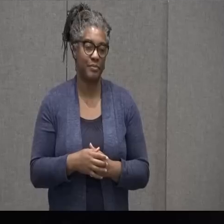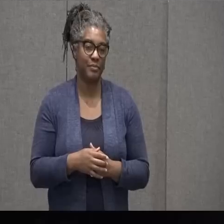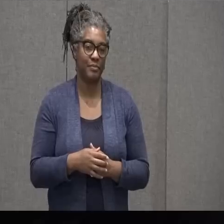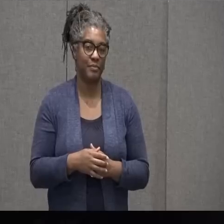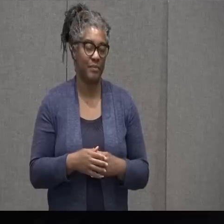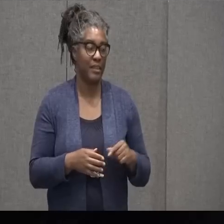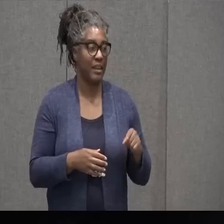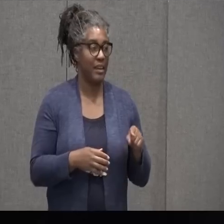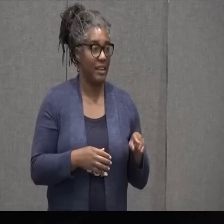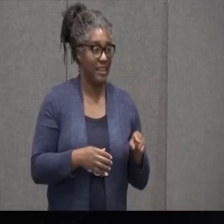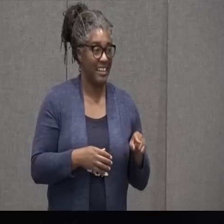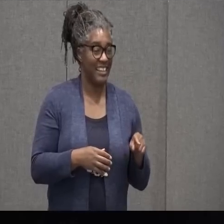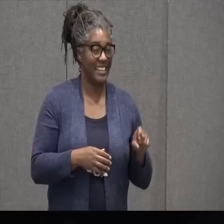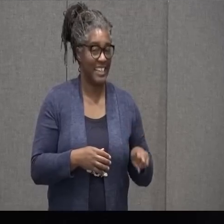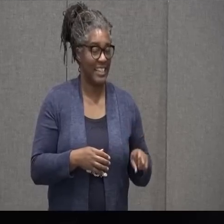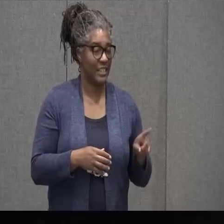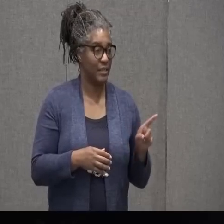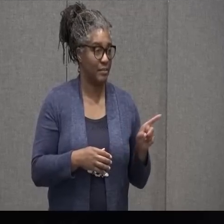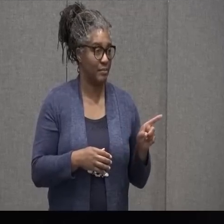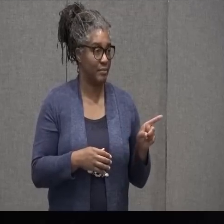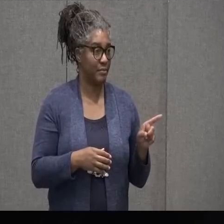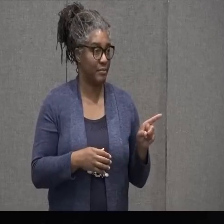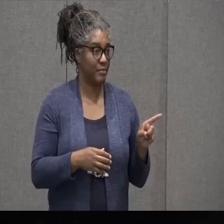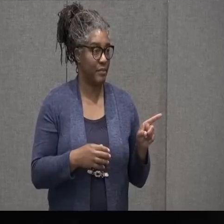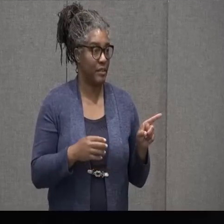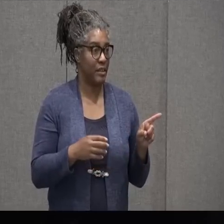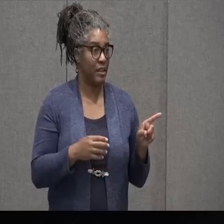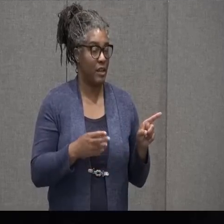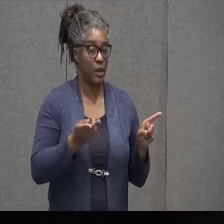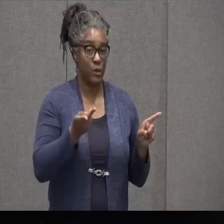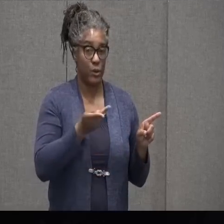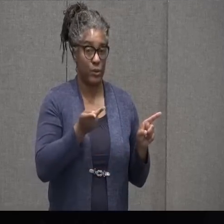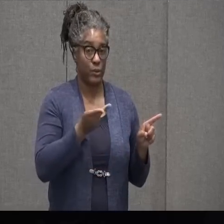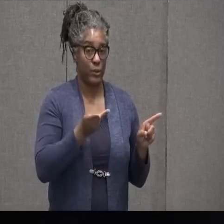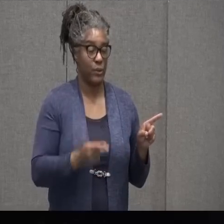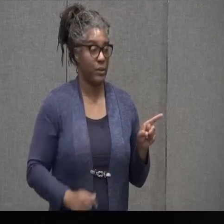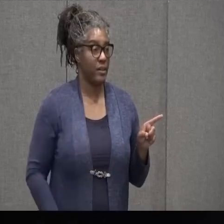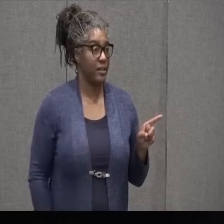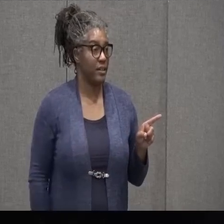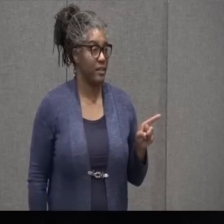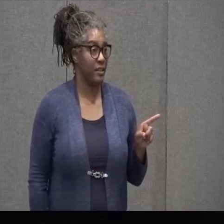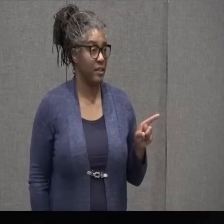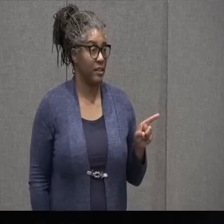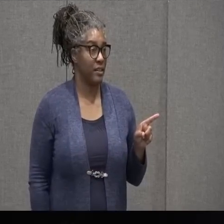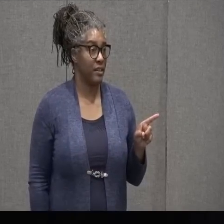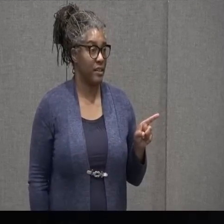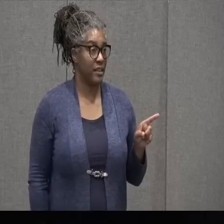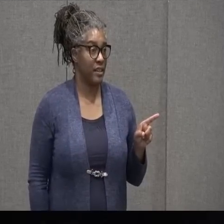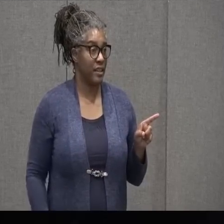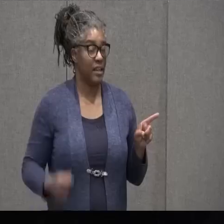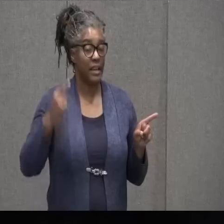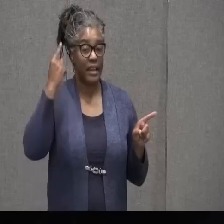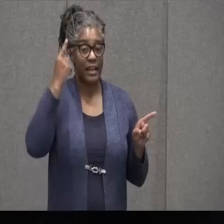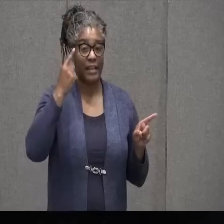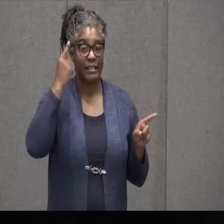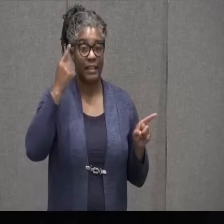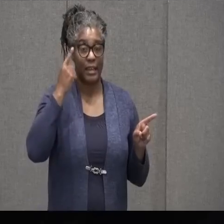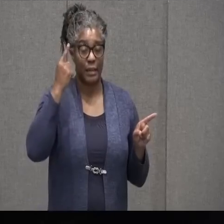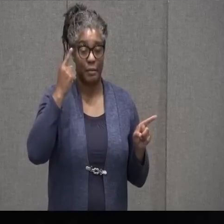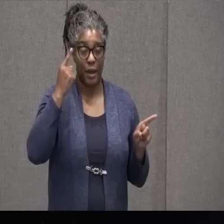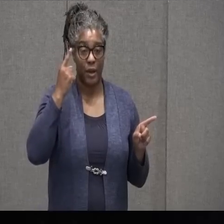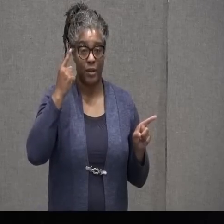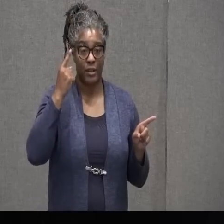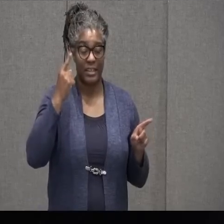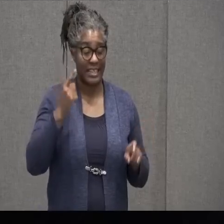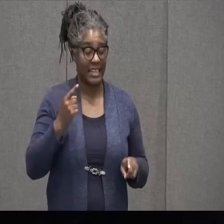hat is the hat that I need to stay safe. So that's a way to think about things, needs versus wants. If it's something